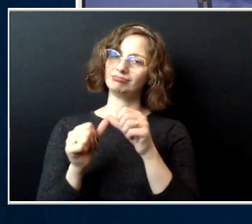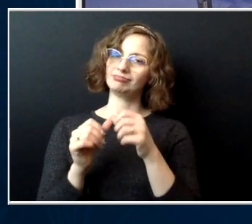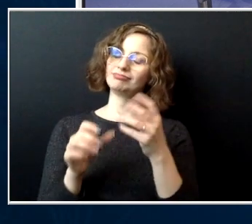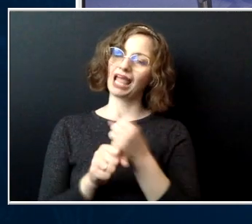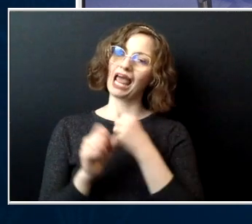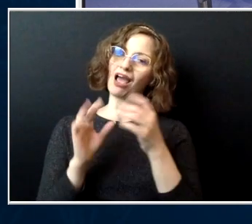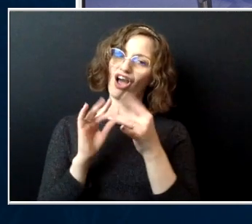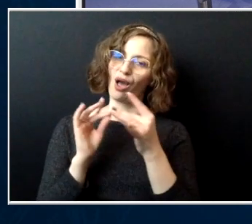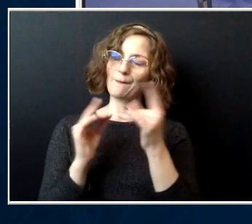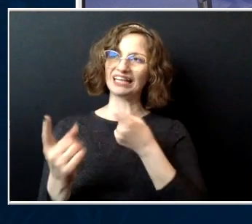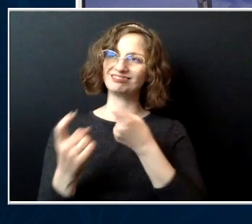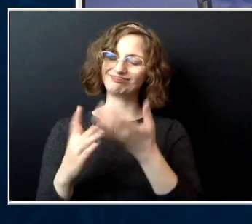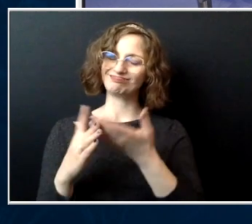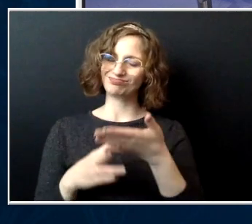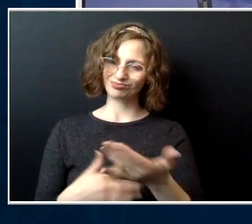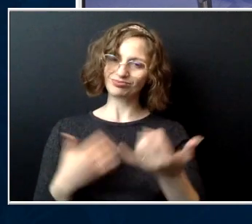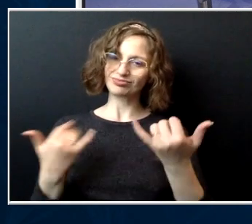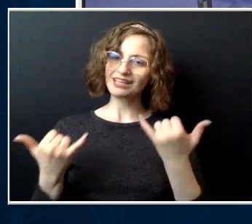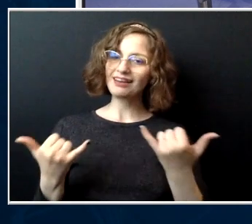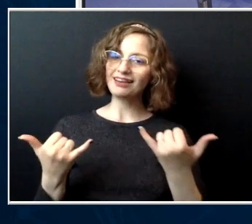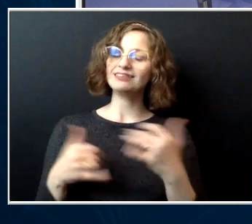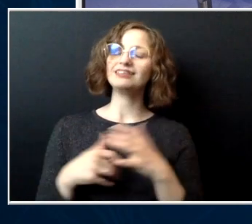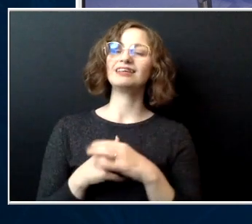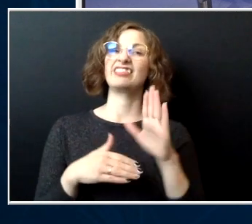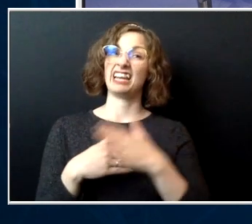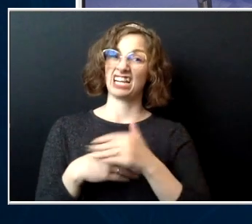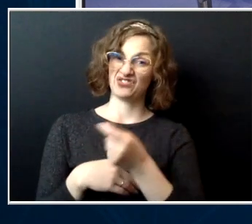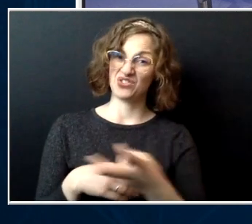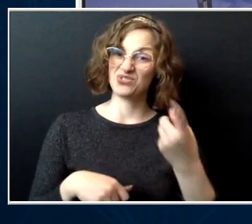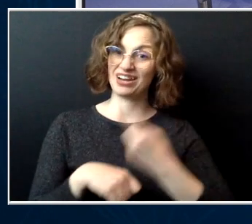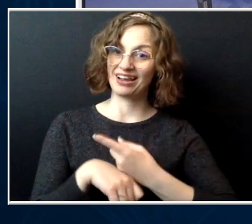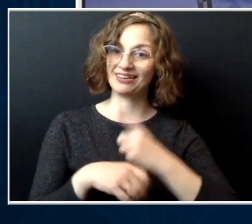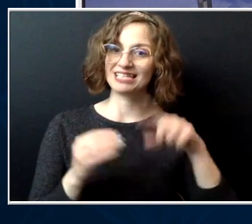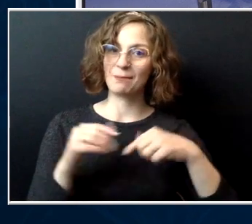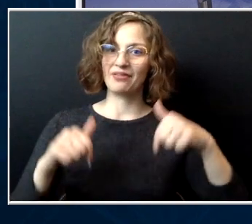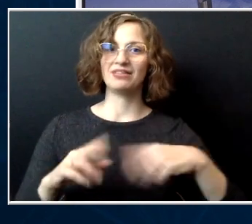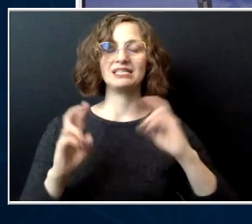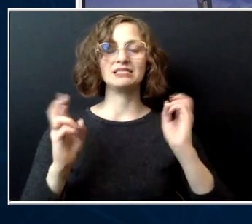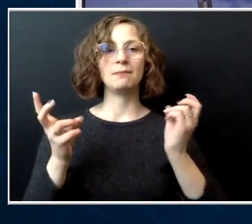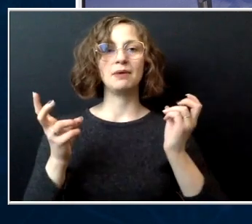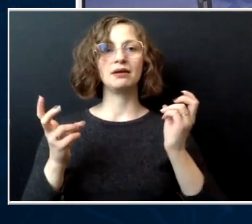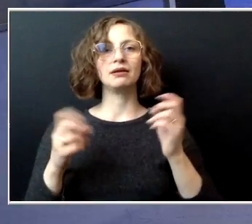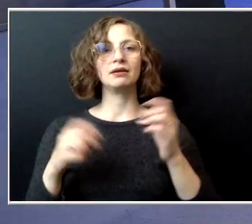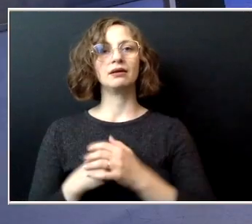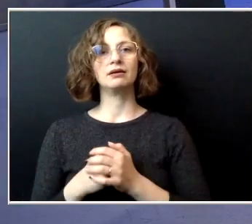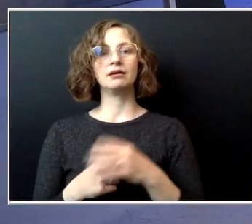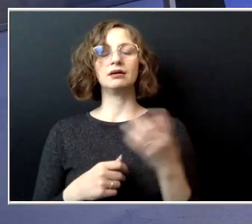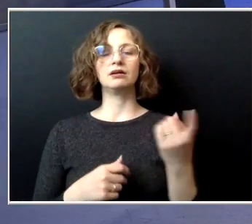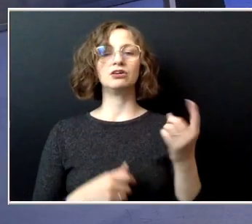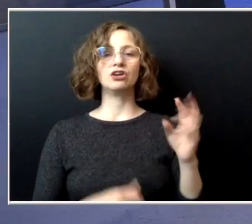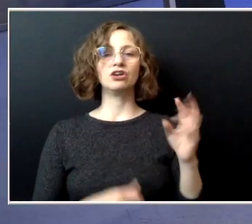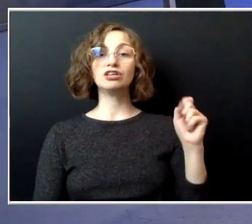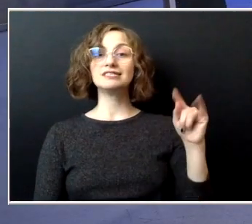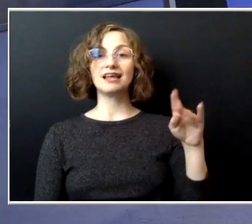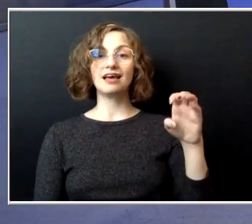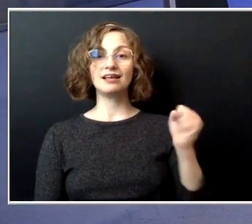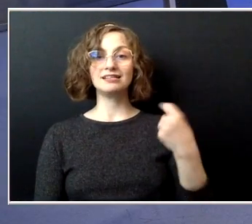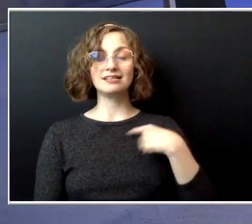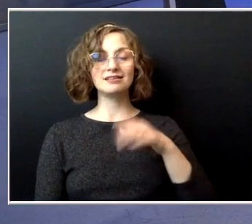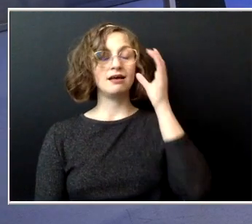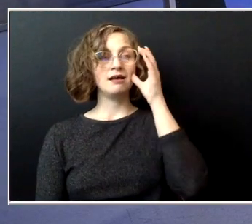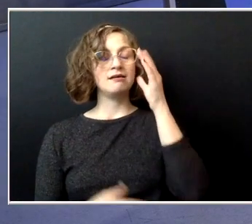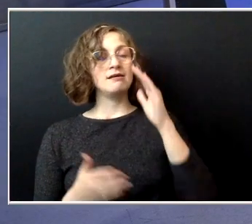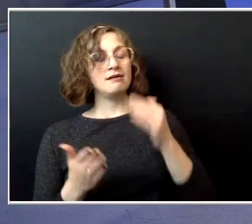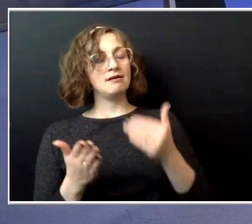and the days to come on this topic. Yeah, I bet we do. Dr. Stites, as I listen to this, and I am again struck